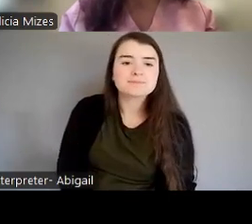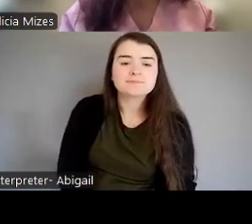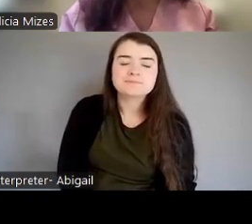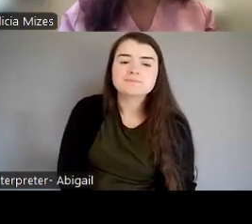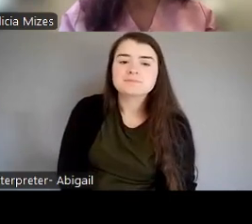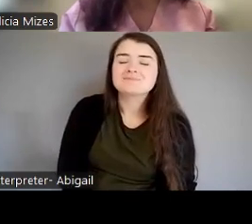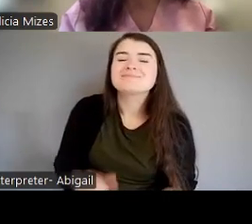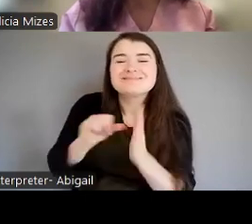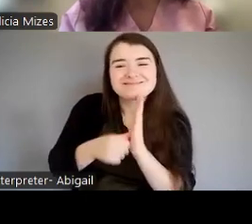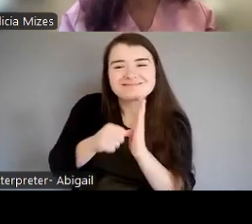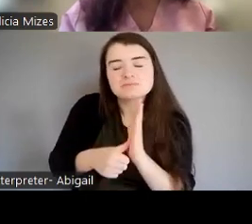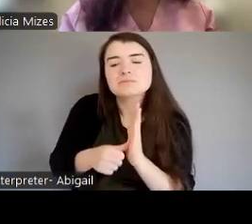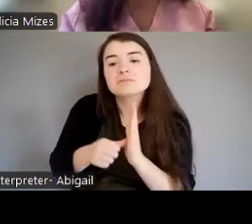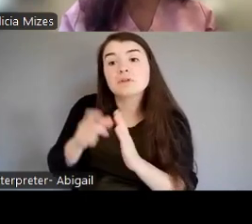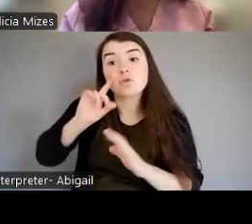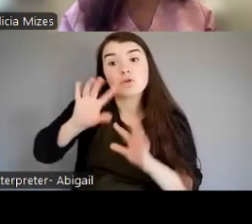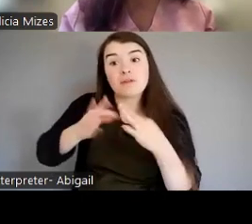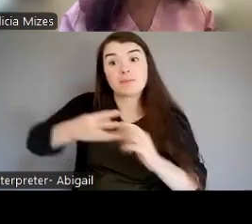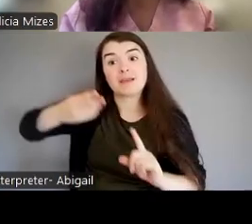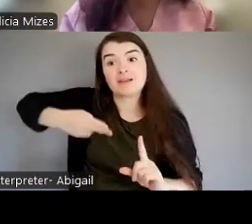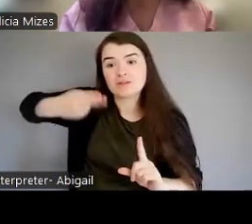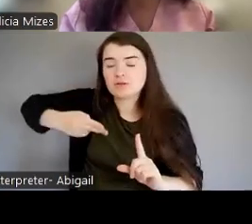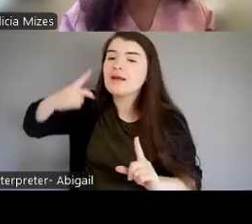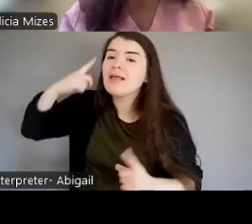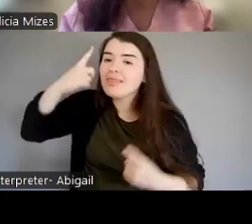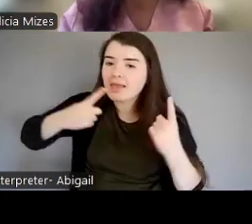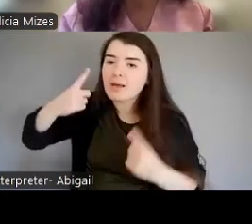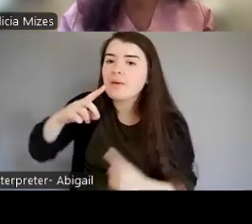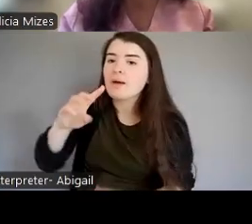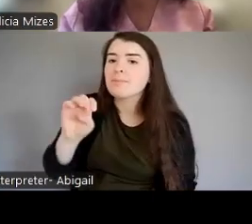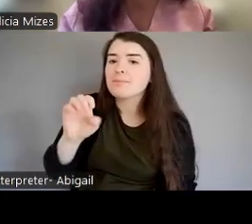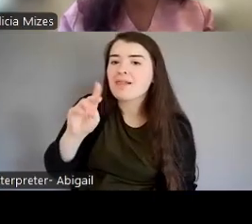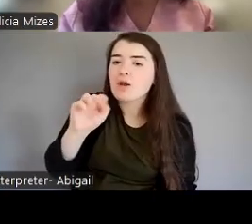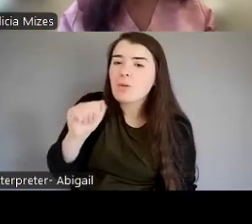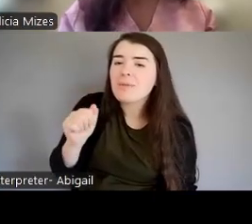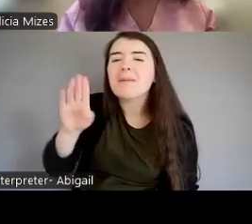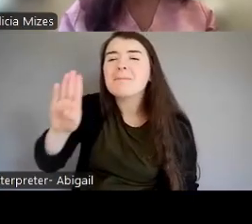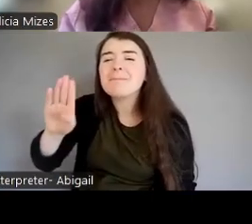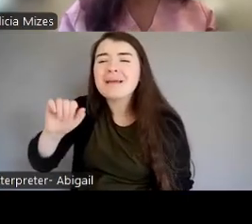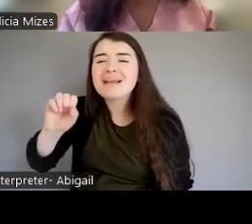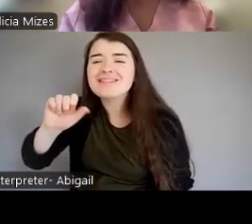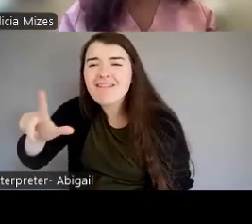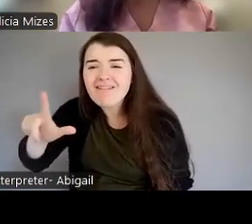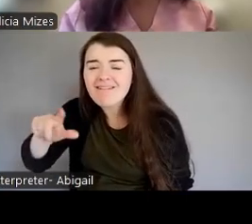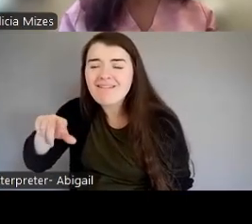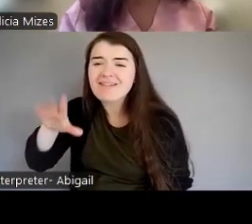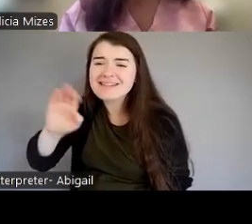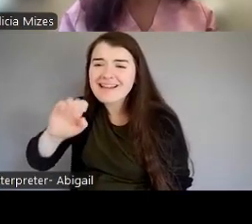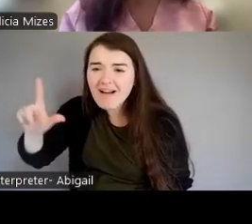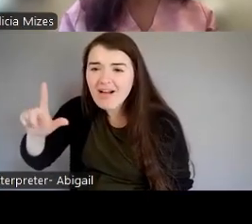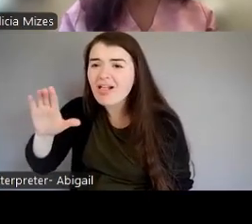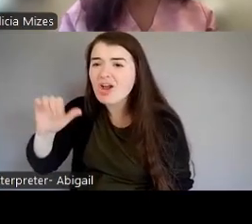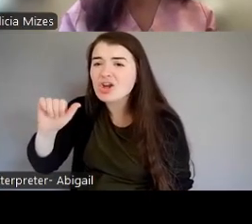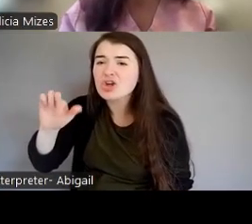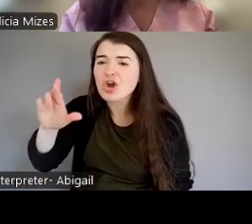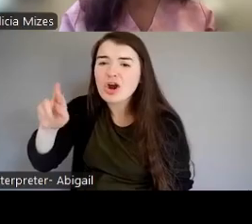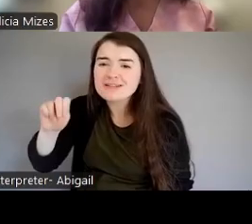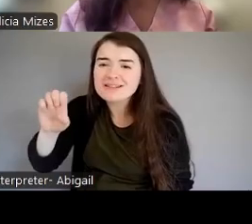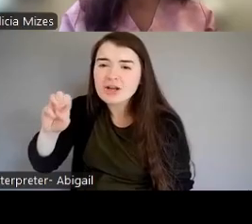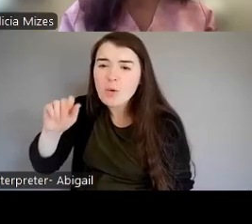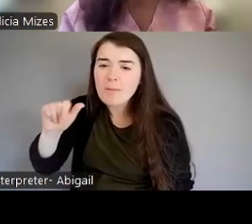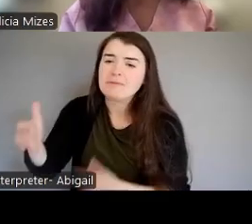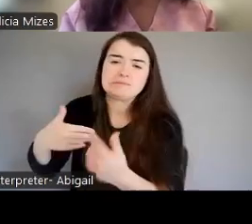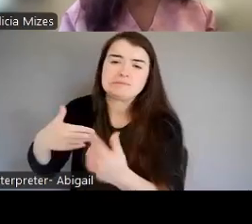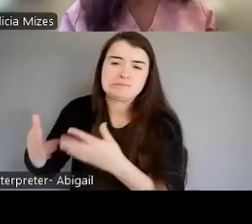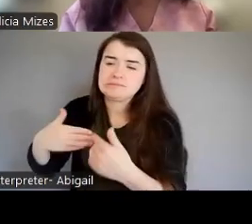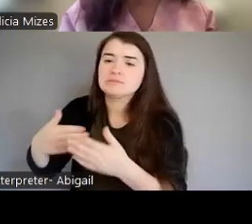about melanoma. We're not so worried about a family history of basal cell or squamous cell carcinoma. These types of skin cancer are more related to sun